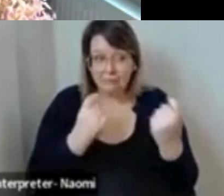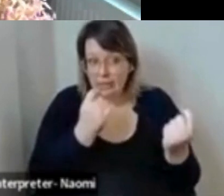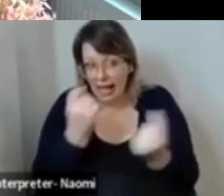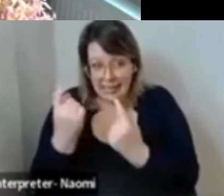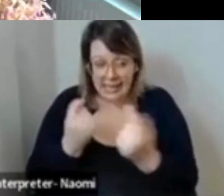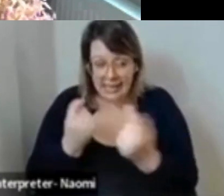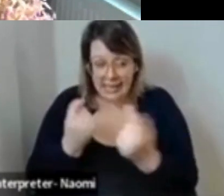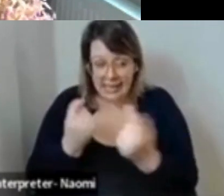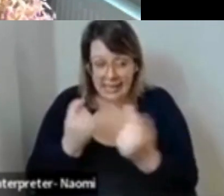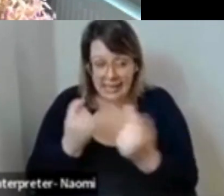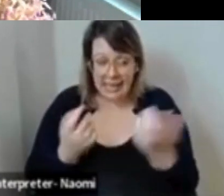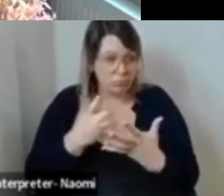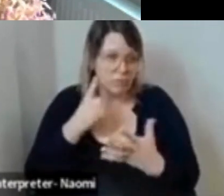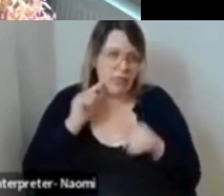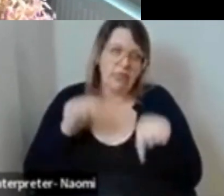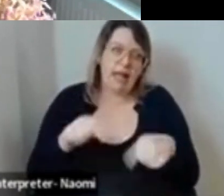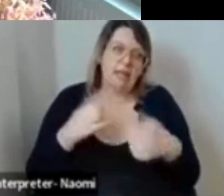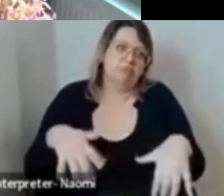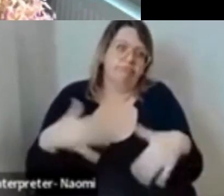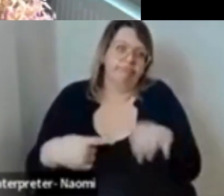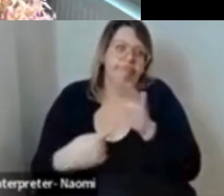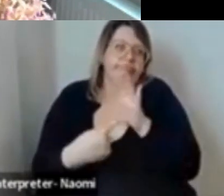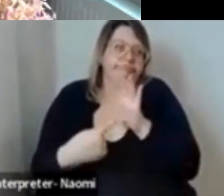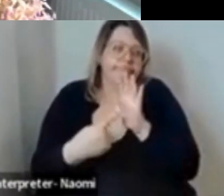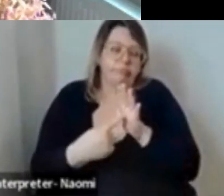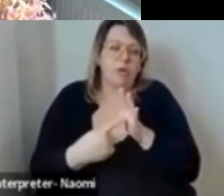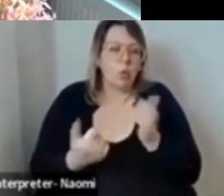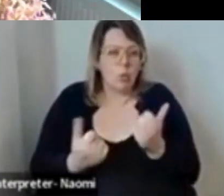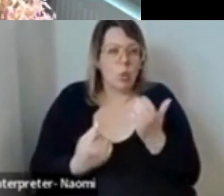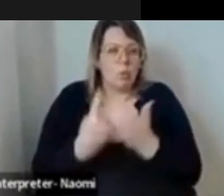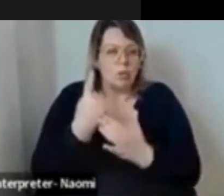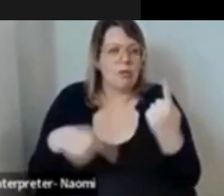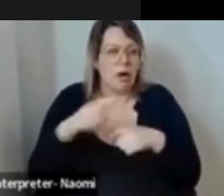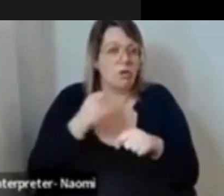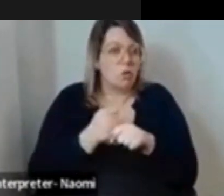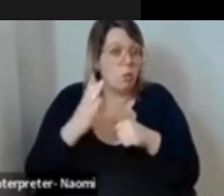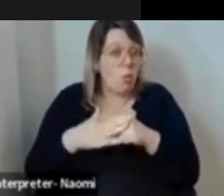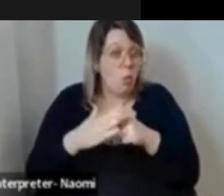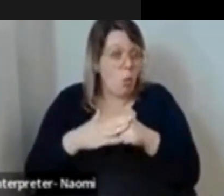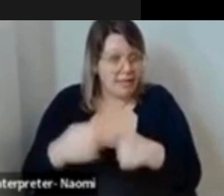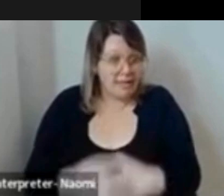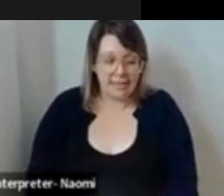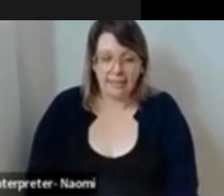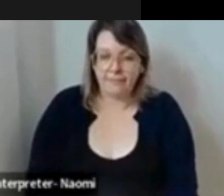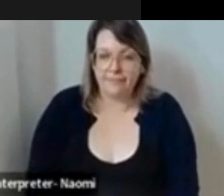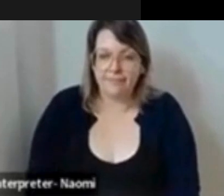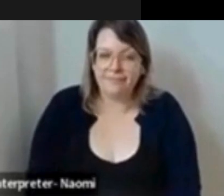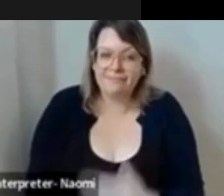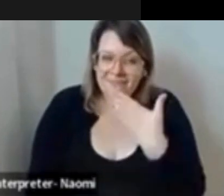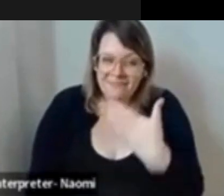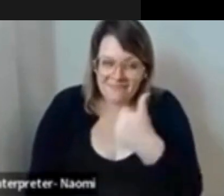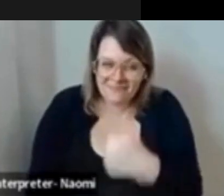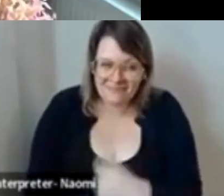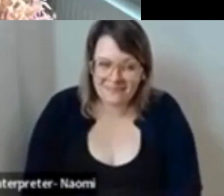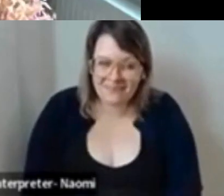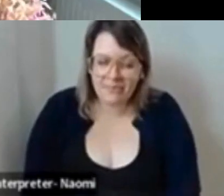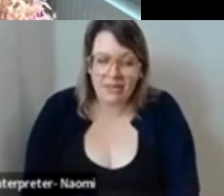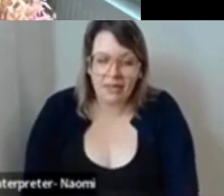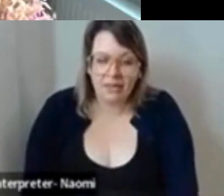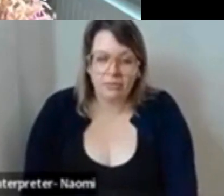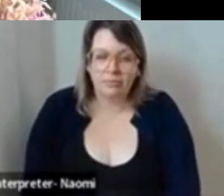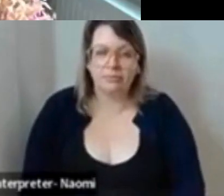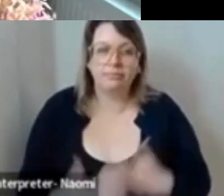really is something that I think we've got the opportunity now to think about doing more of. Brilliant, thank you. Thanks, Alison.